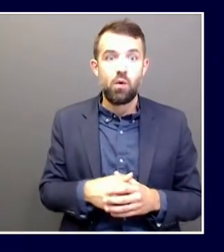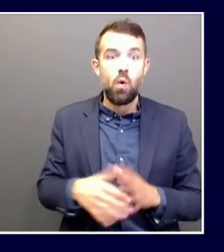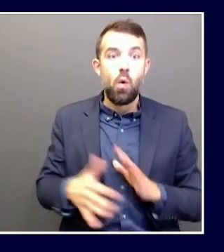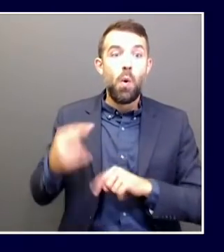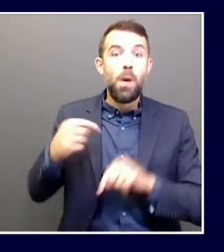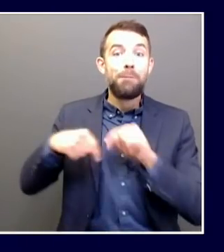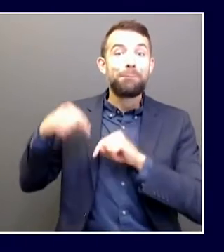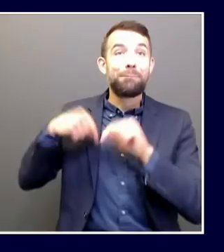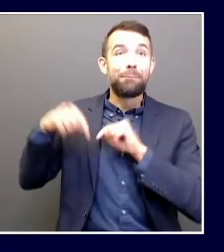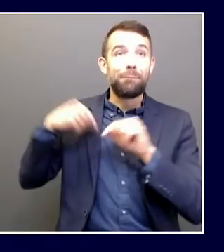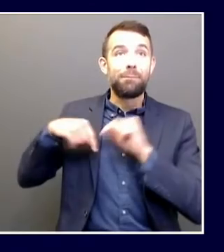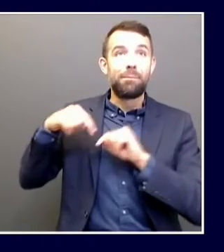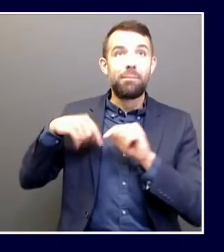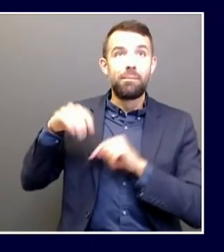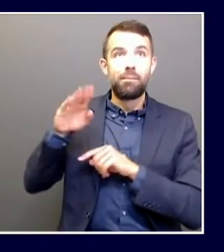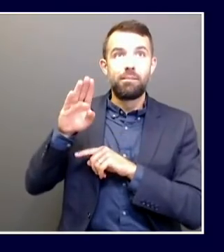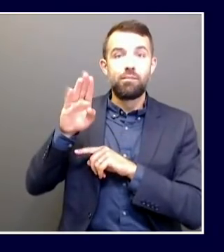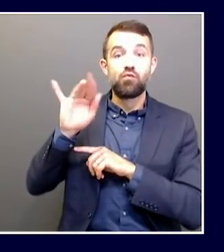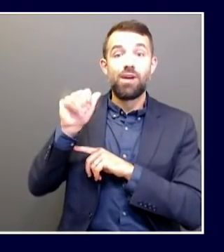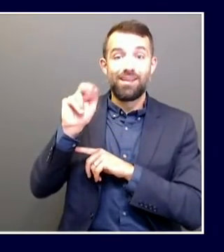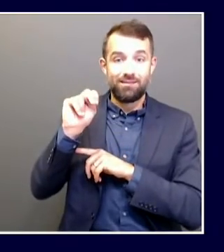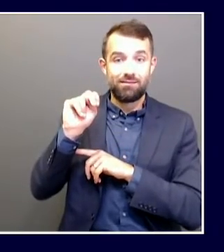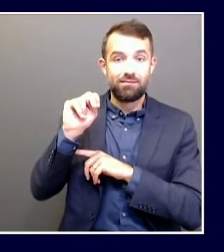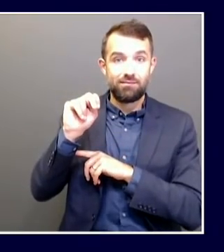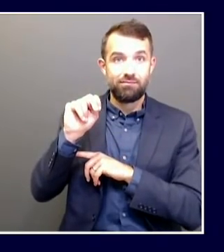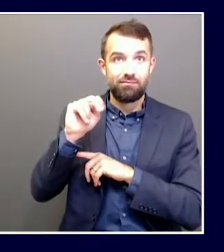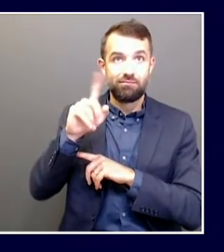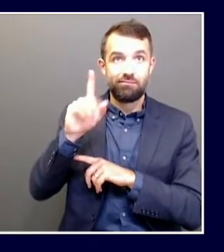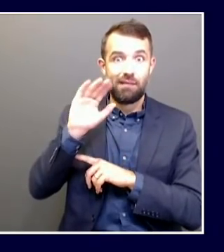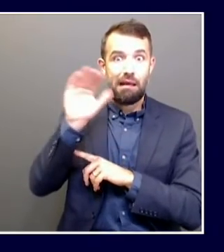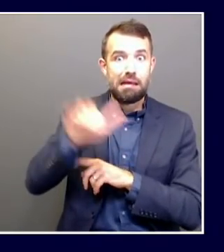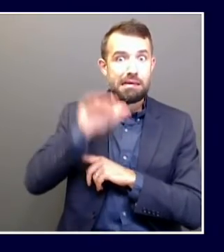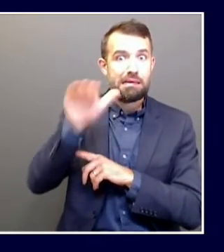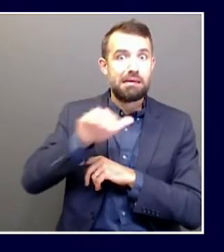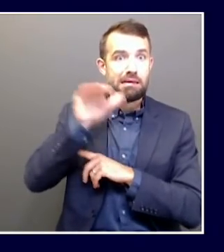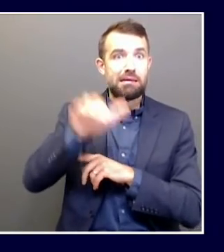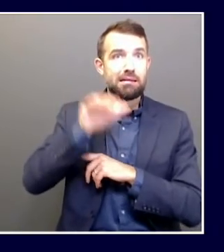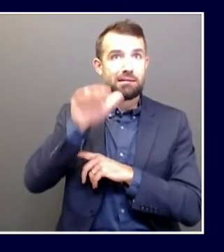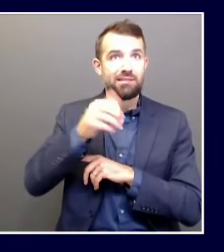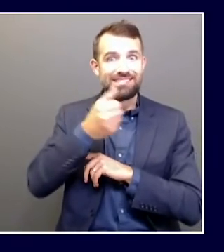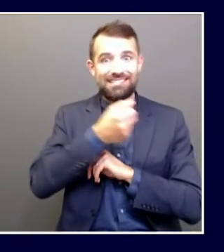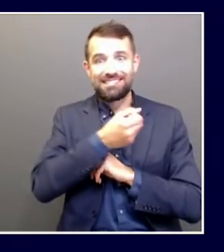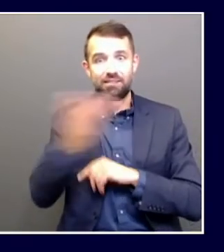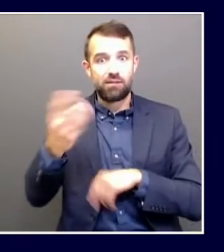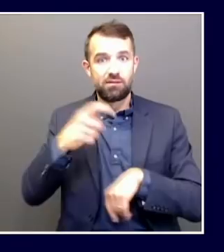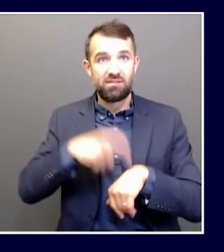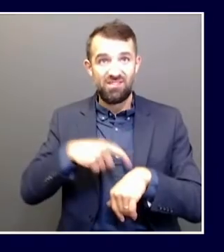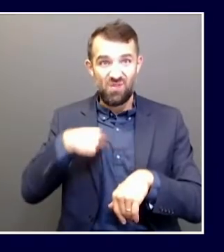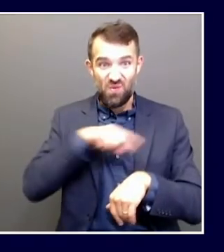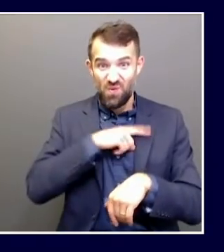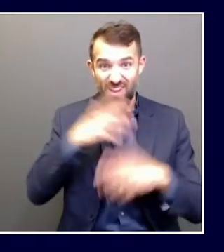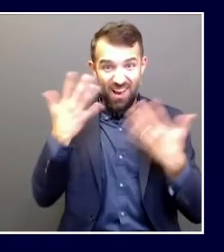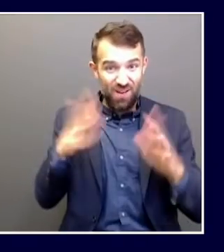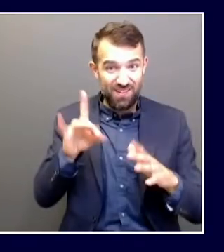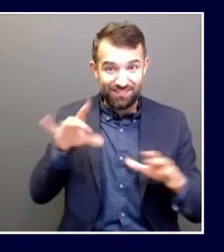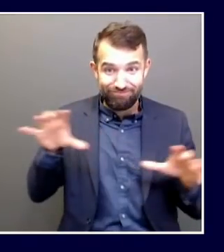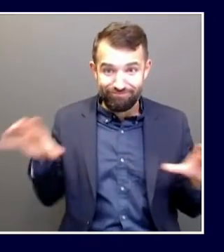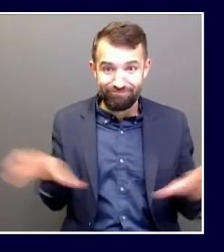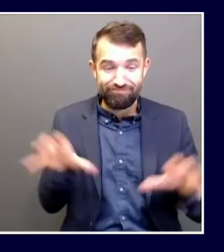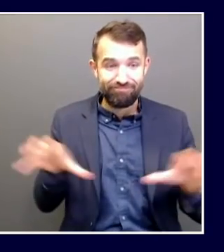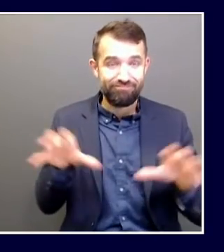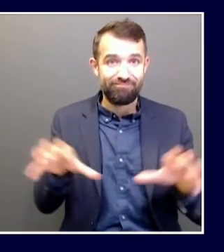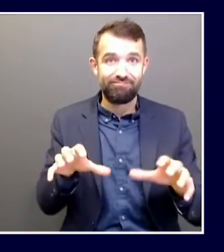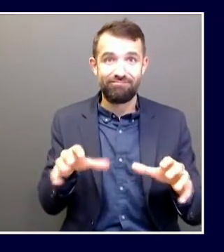Brian brought this up. We certainly did pursue it quite early on. It turned out that many healthcare institutions, particularly the